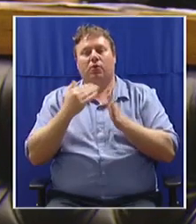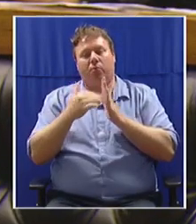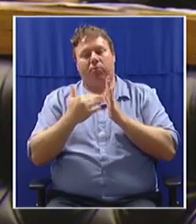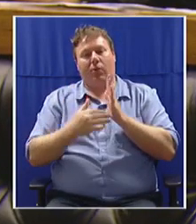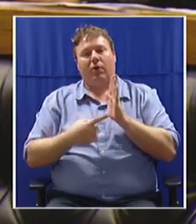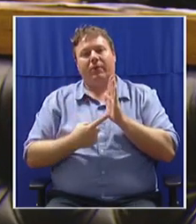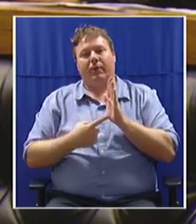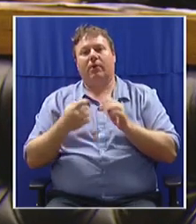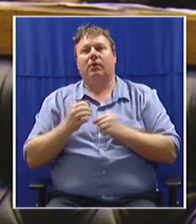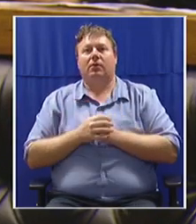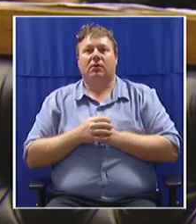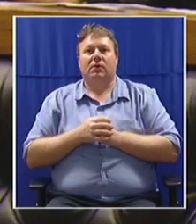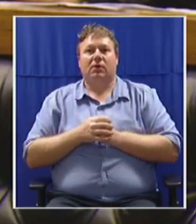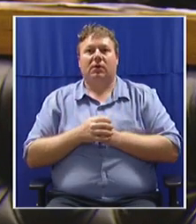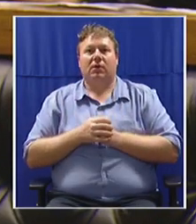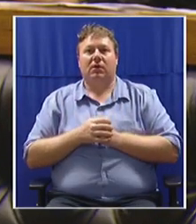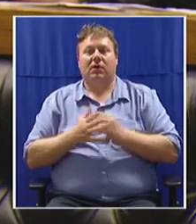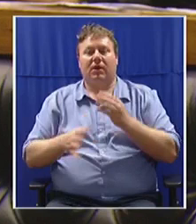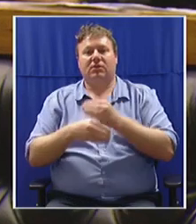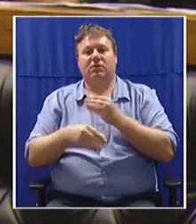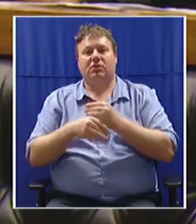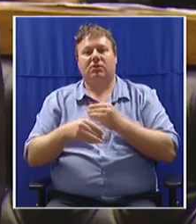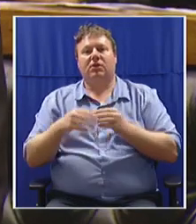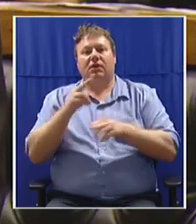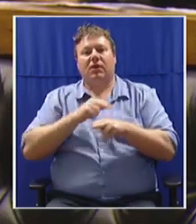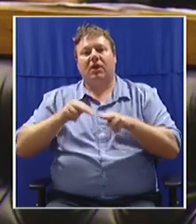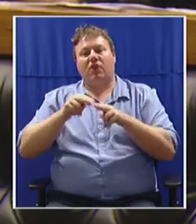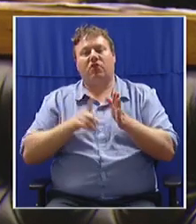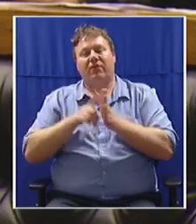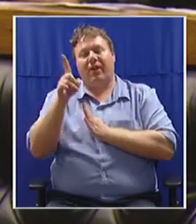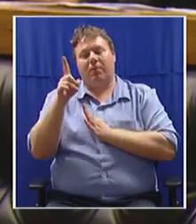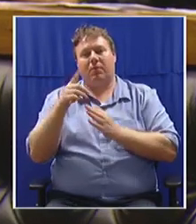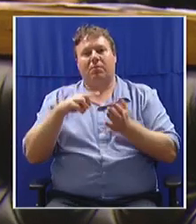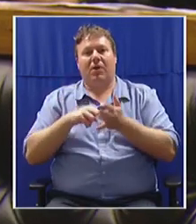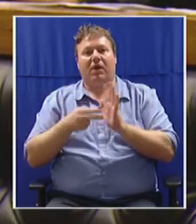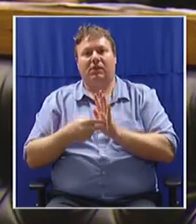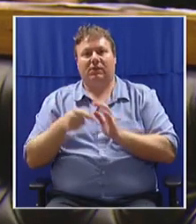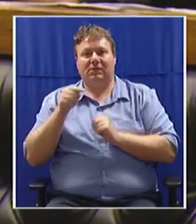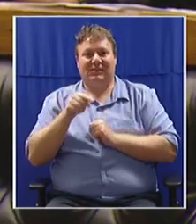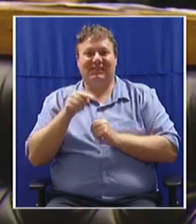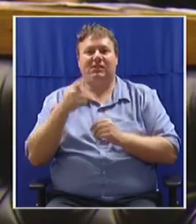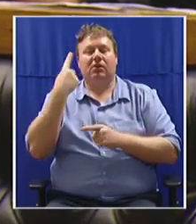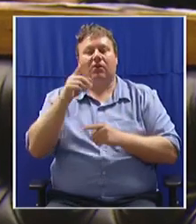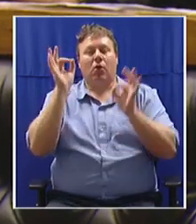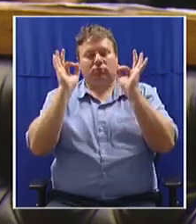to the National Development Plan's core objective of achieving a decent standard of